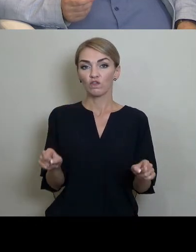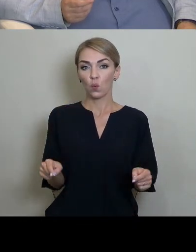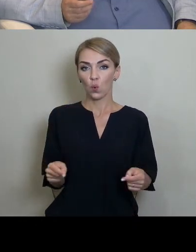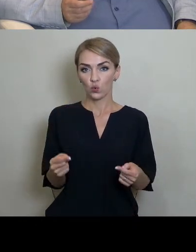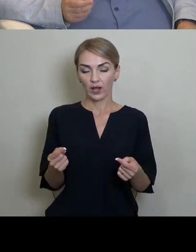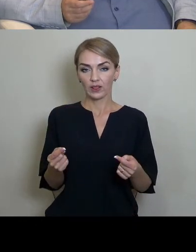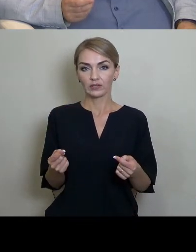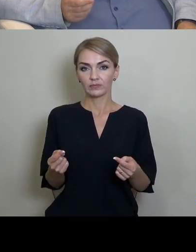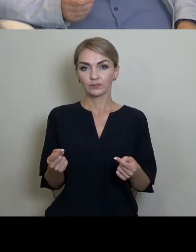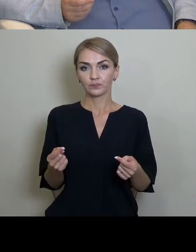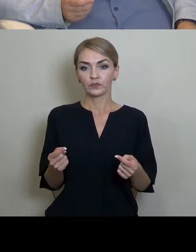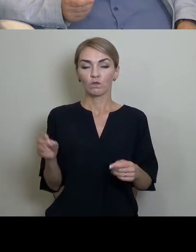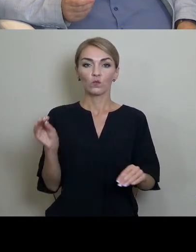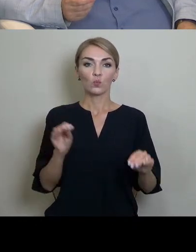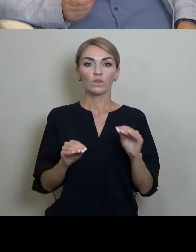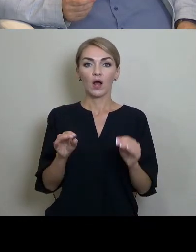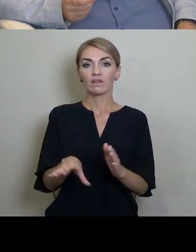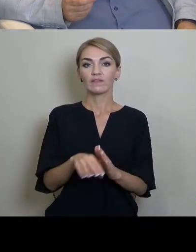When they